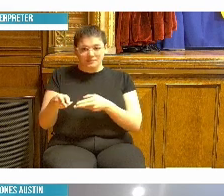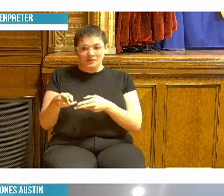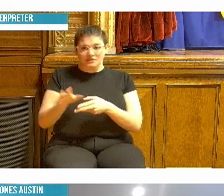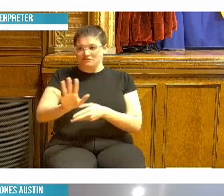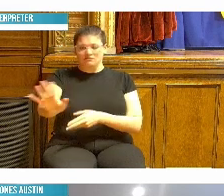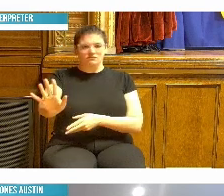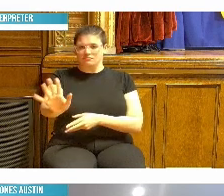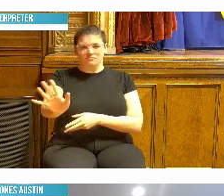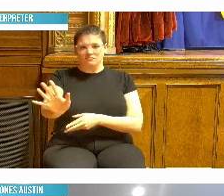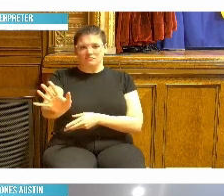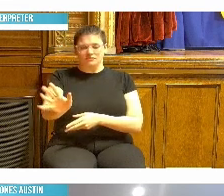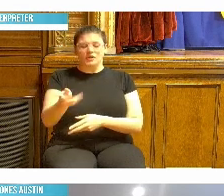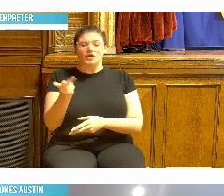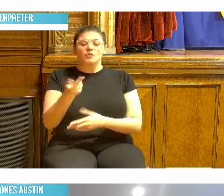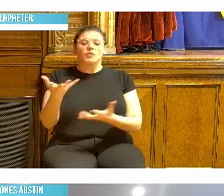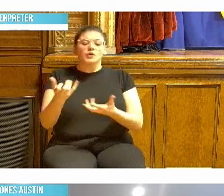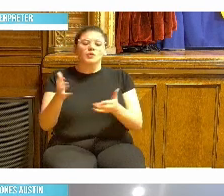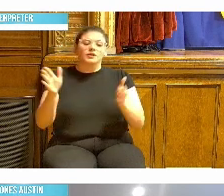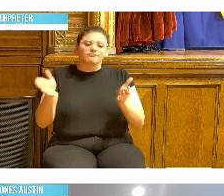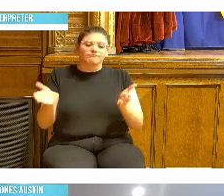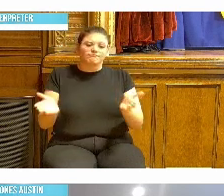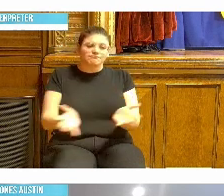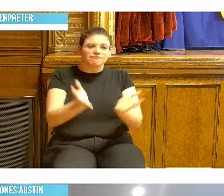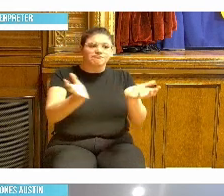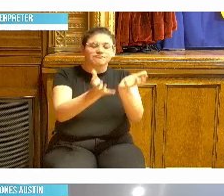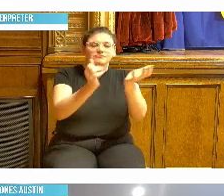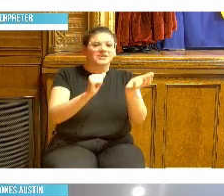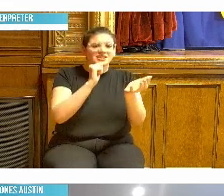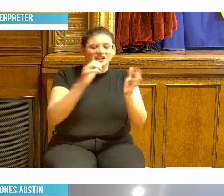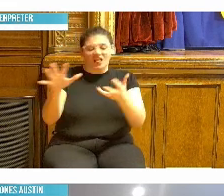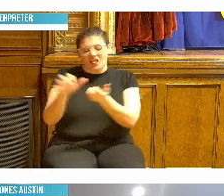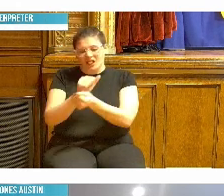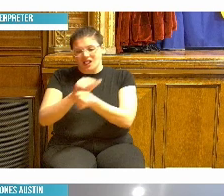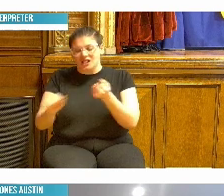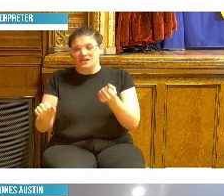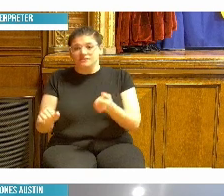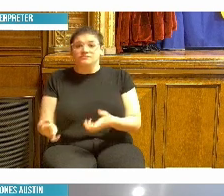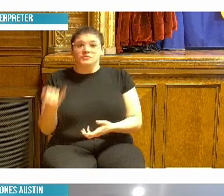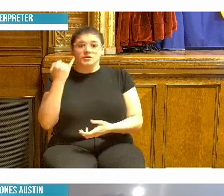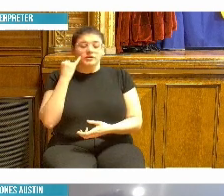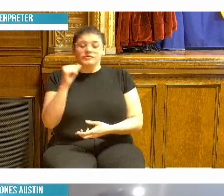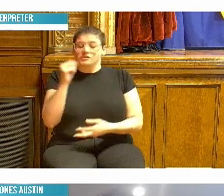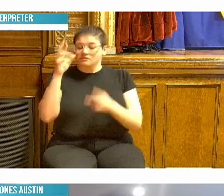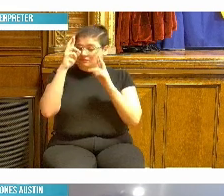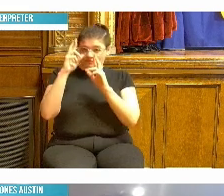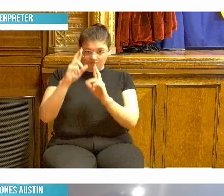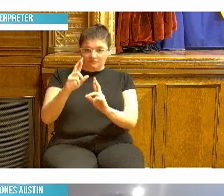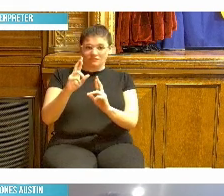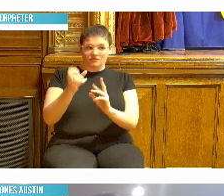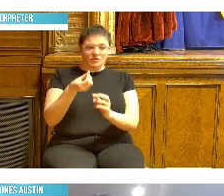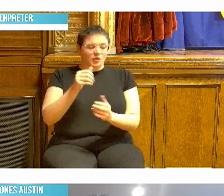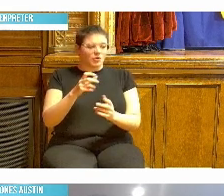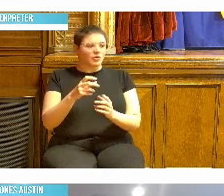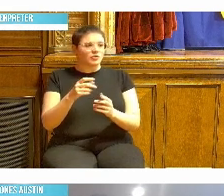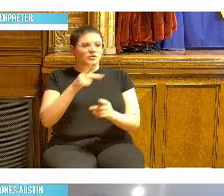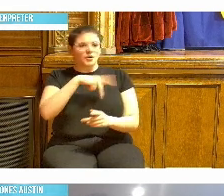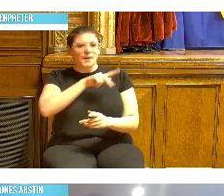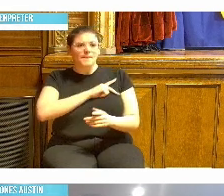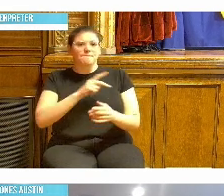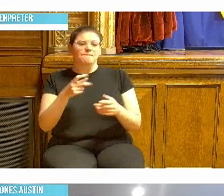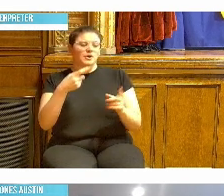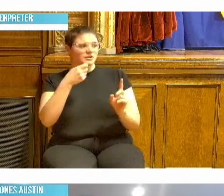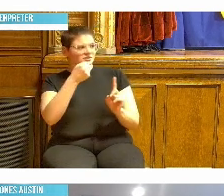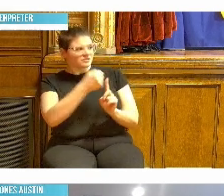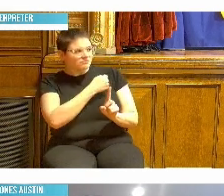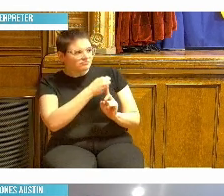tear down. Disrespectful language, threats, or personal attacks will not be tolerated. A lot of us are from Brooklyn in here, just